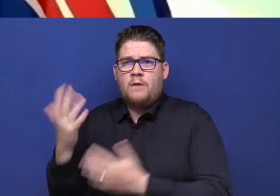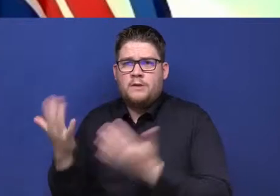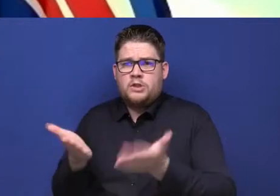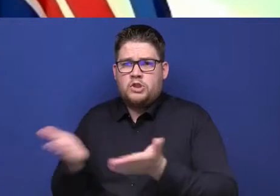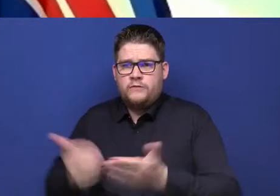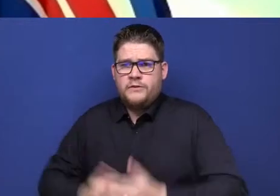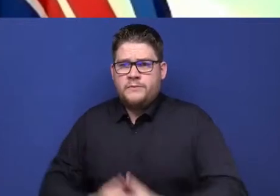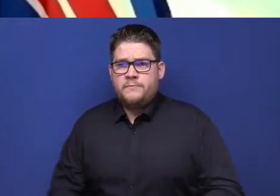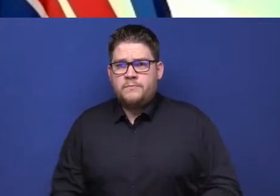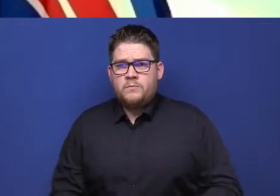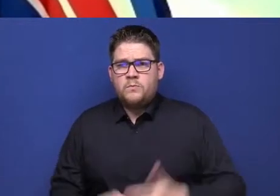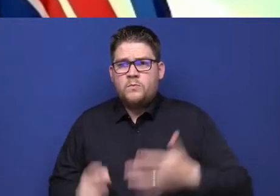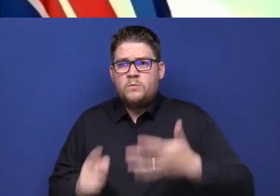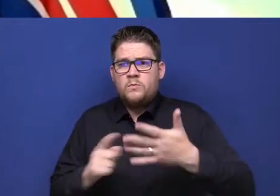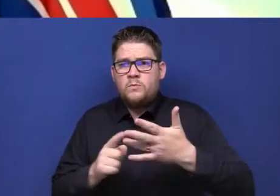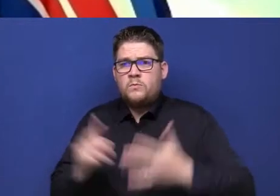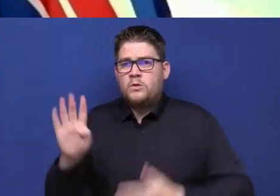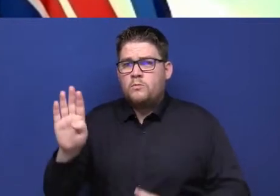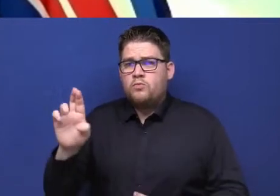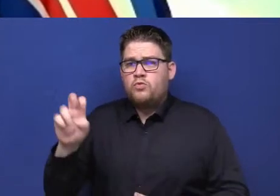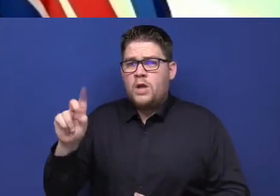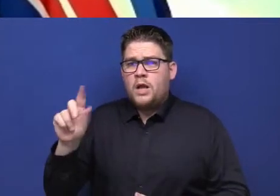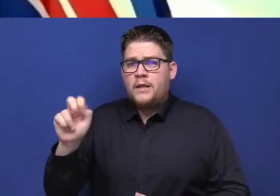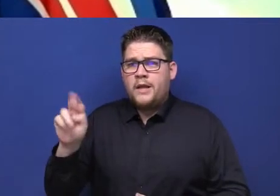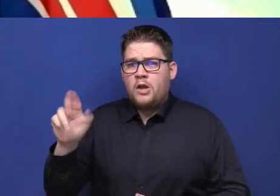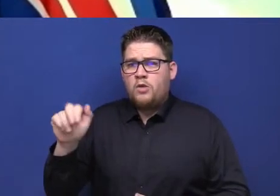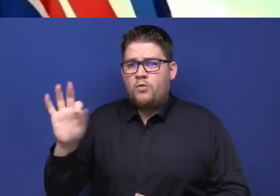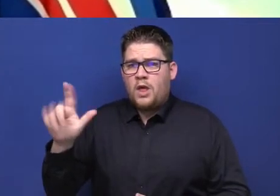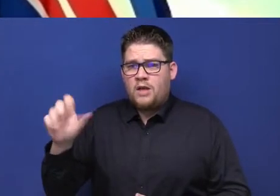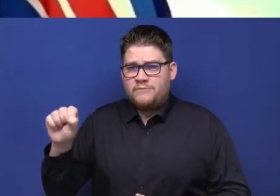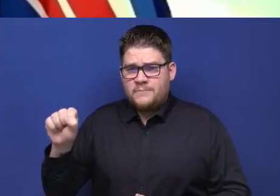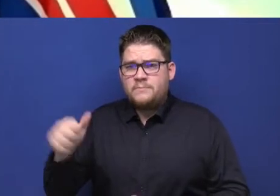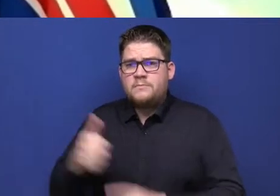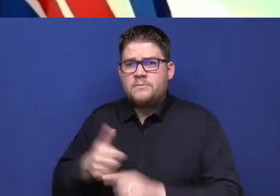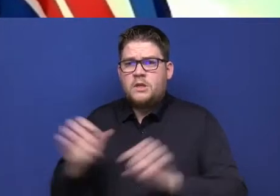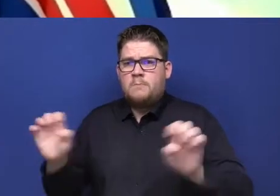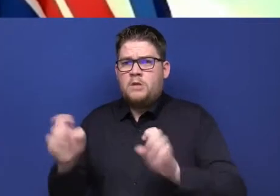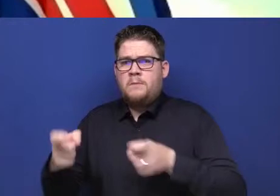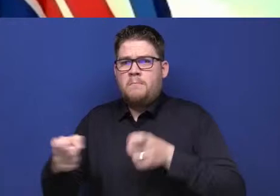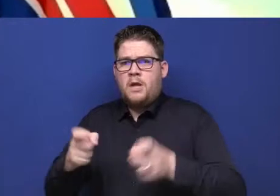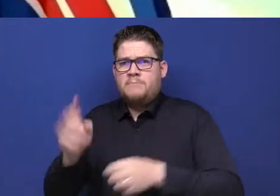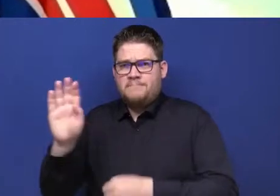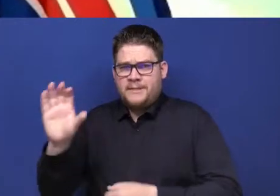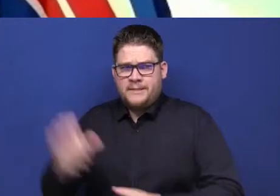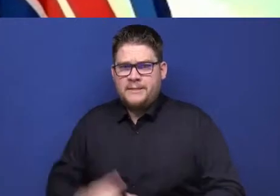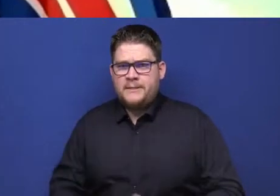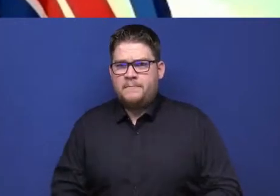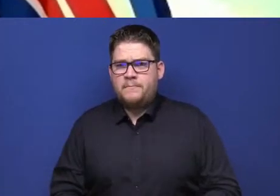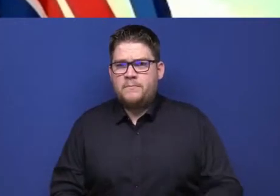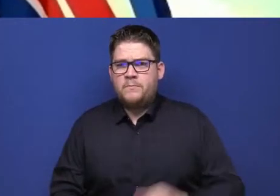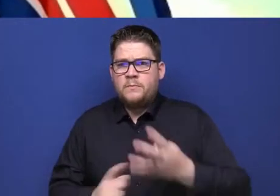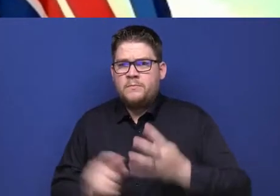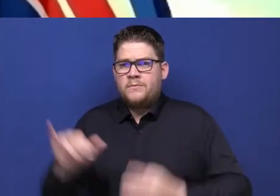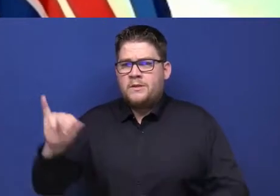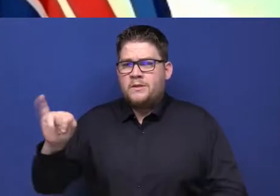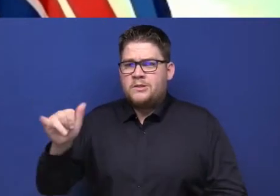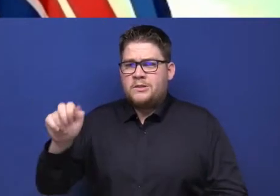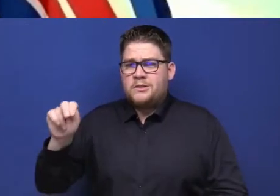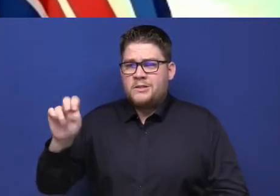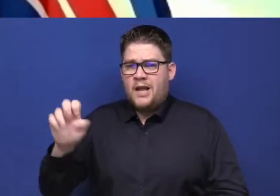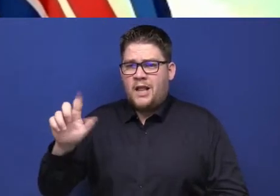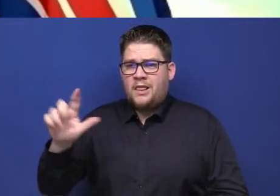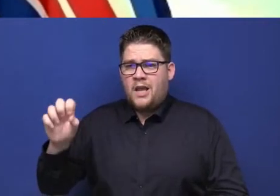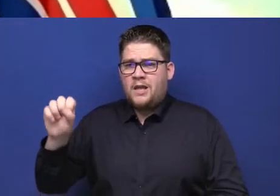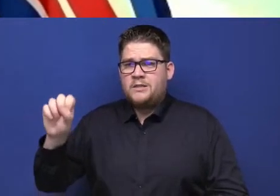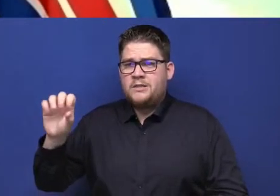and Staff Sergeant Danelle Choyette with BC RCMP. A reminder to media on the line, please press star one to enter the queue. You will be limited to